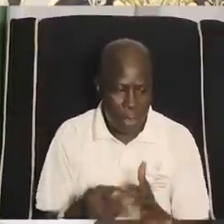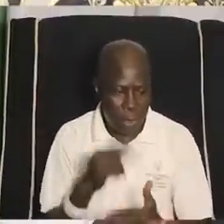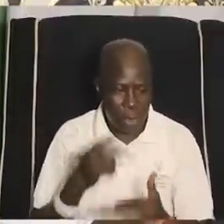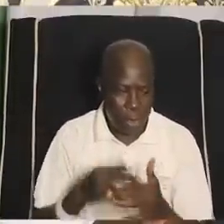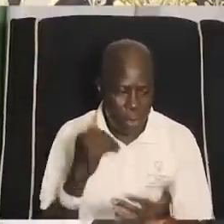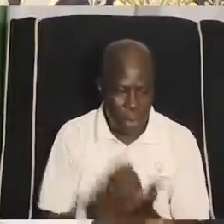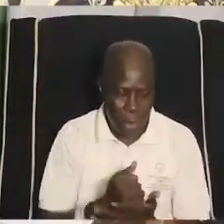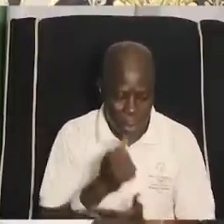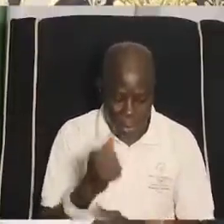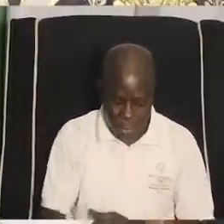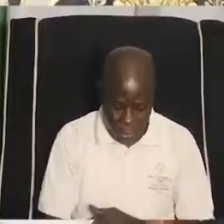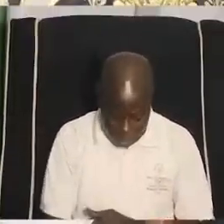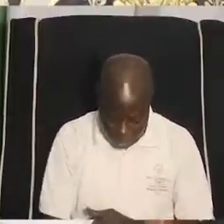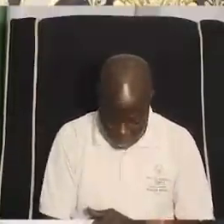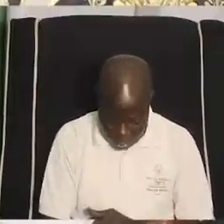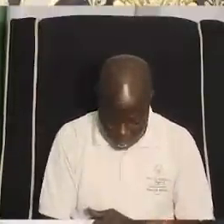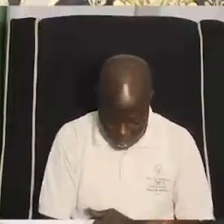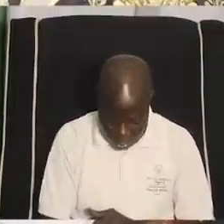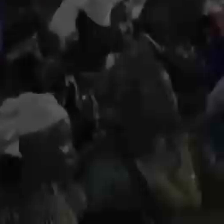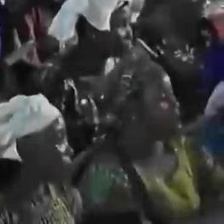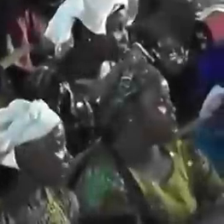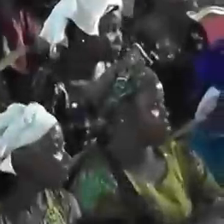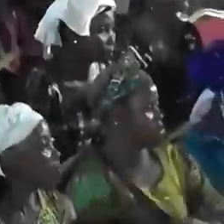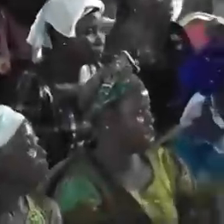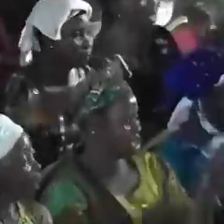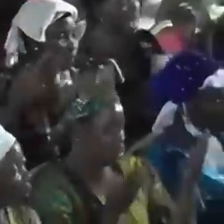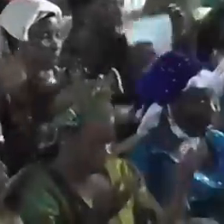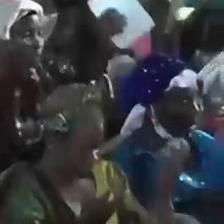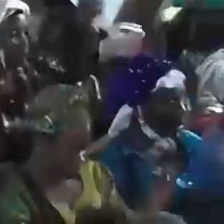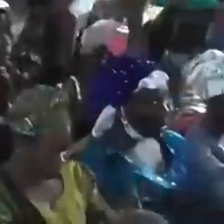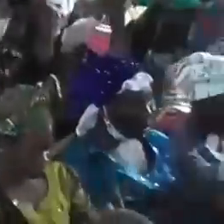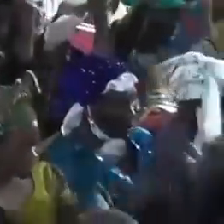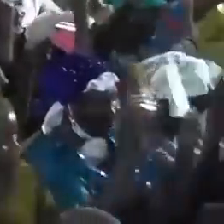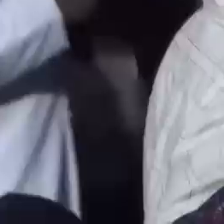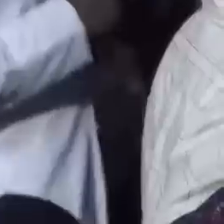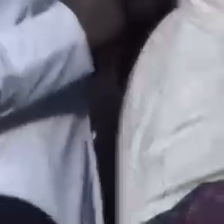name. In Jesus' mighty name, our Lord.